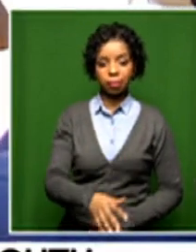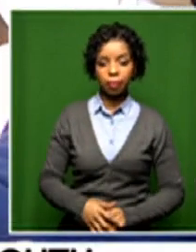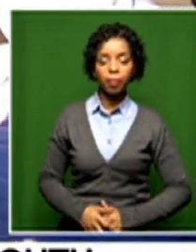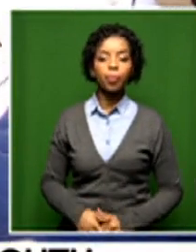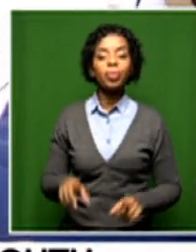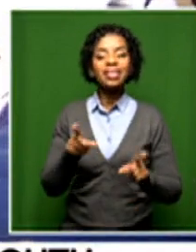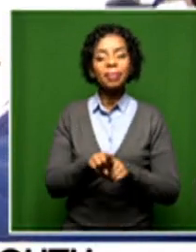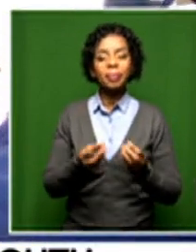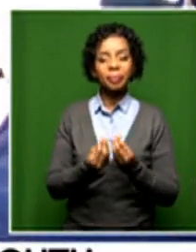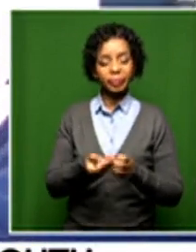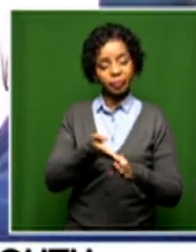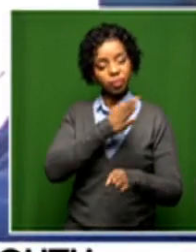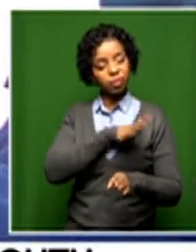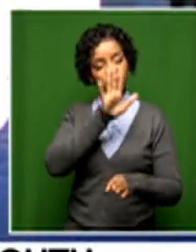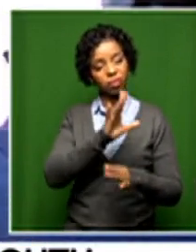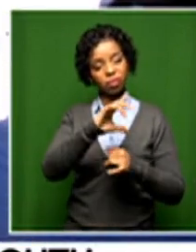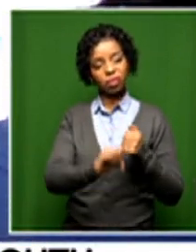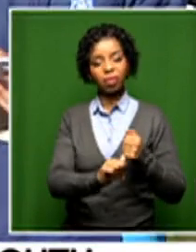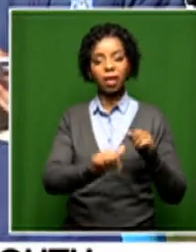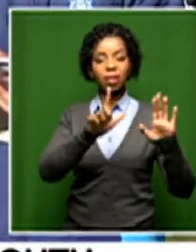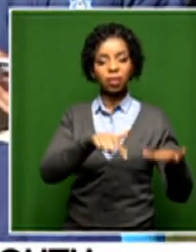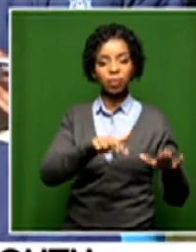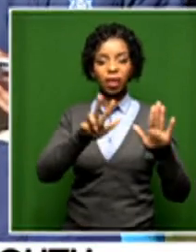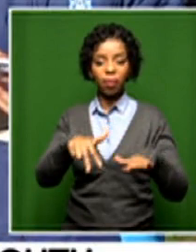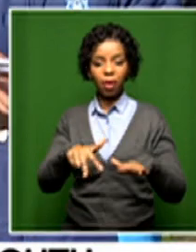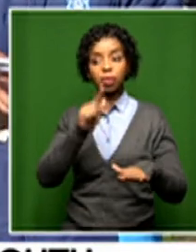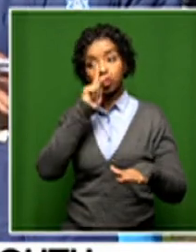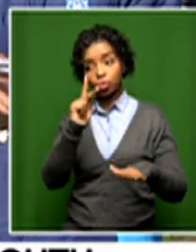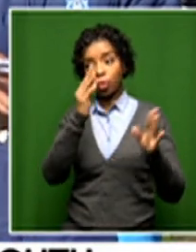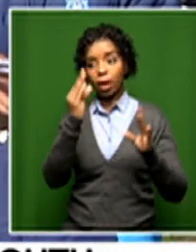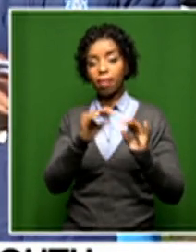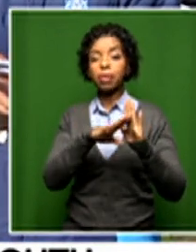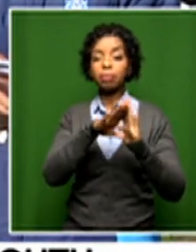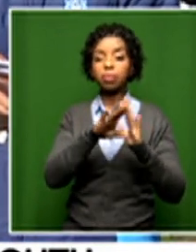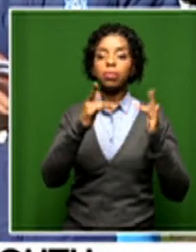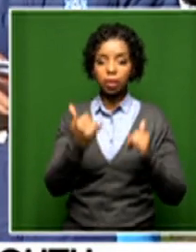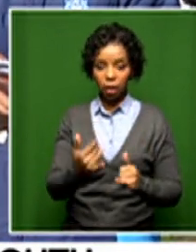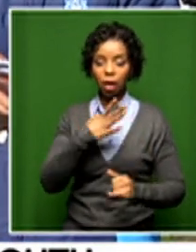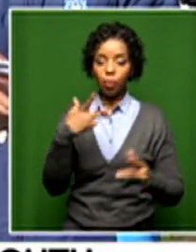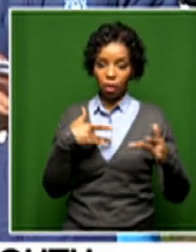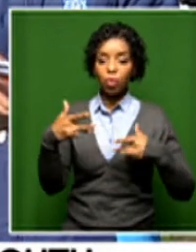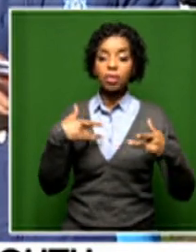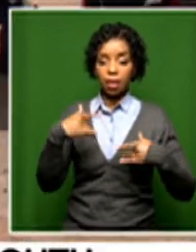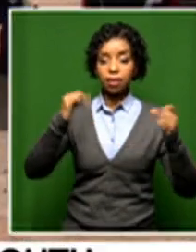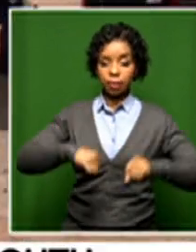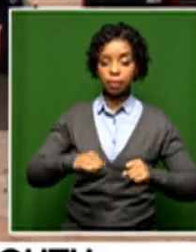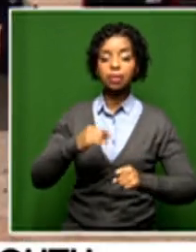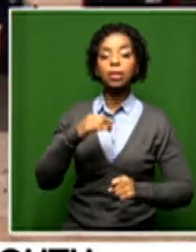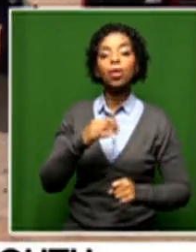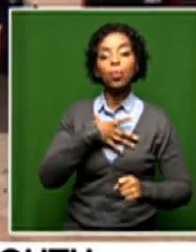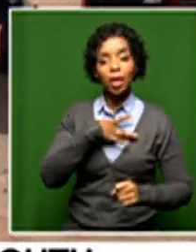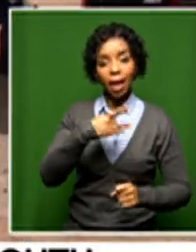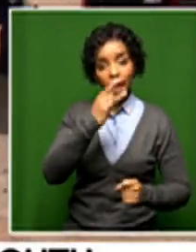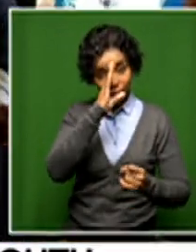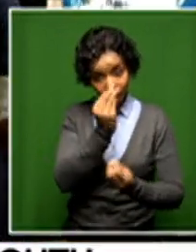to what we had seen around July, August and such. So we are concerned. We'd like to send a message to say we need people to